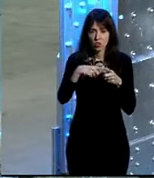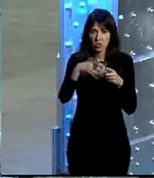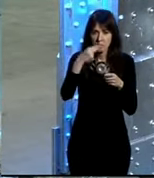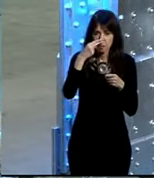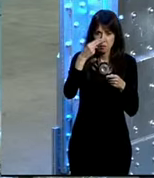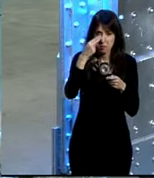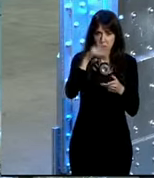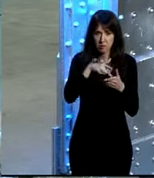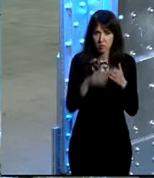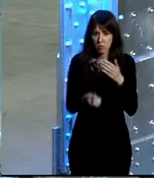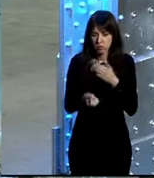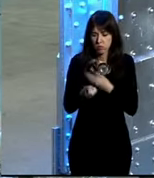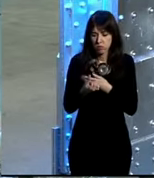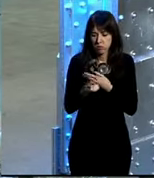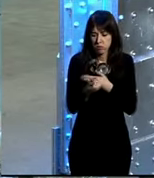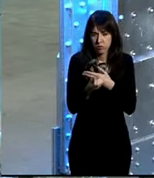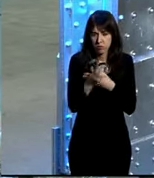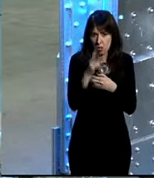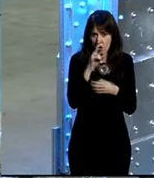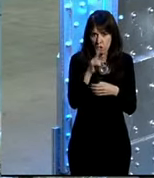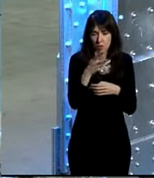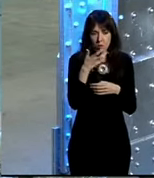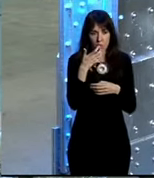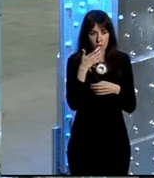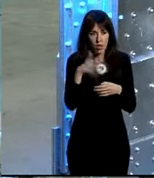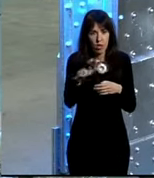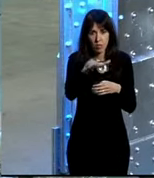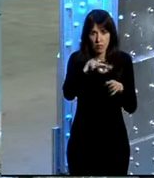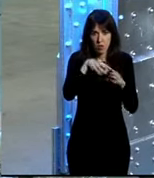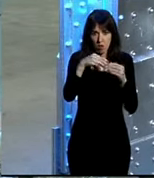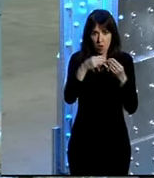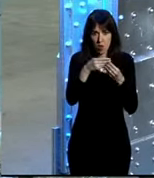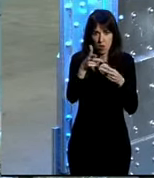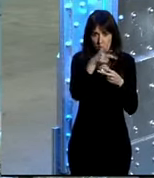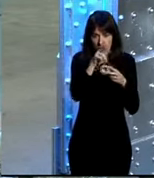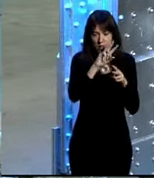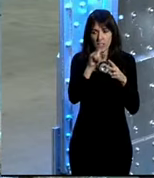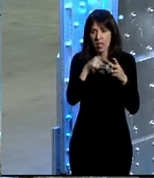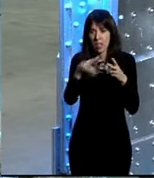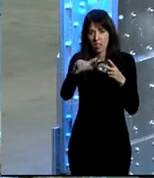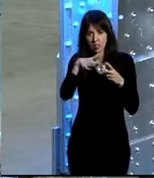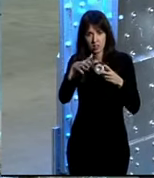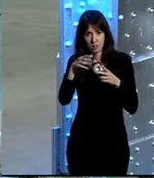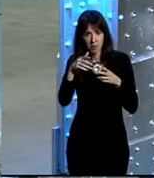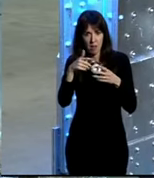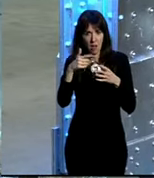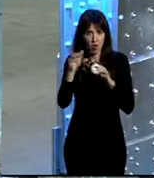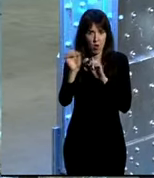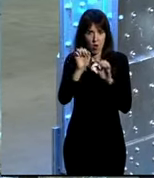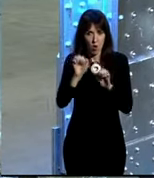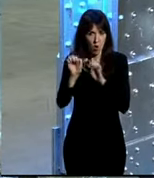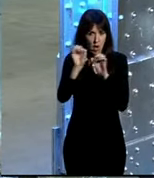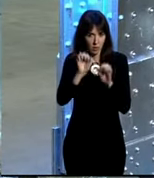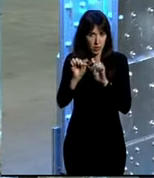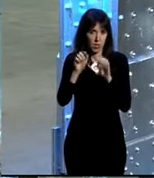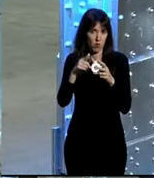out of the transmedia documentary space, transmedia activism space. So there is a lot online that you can look at. I can't off the